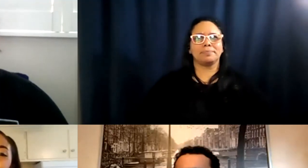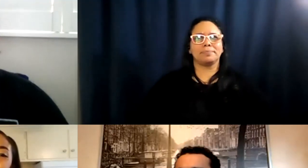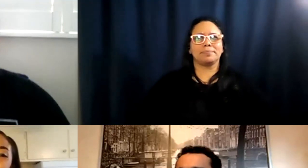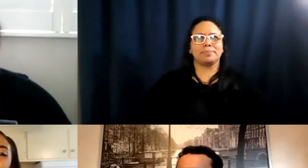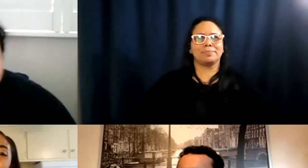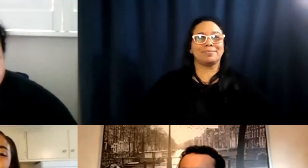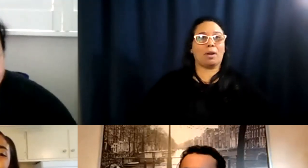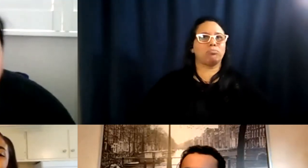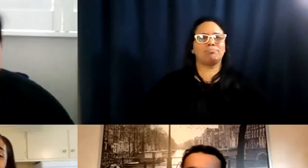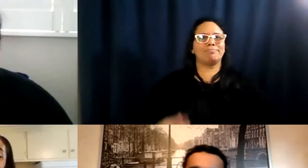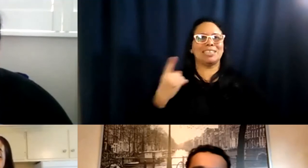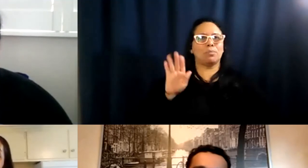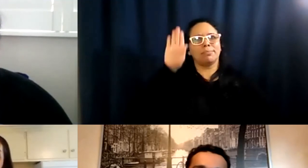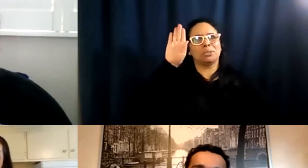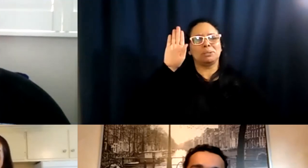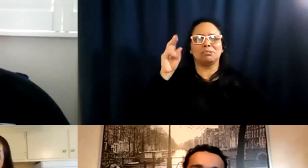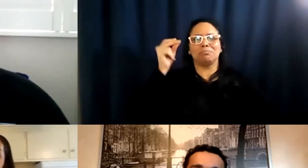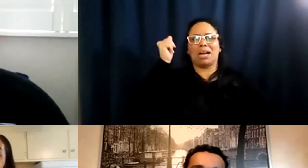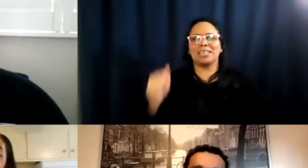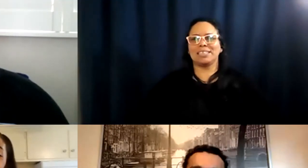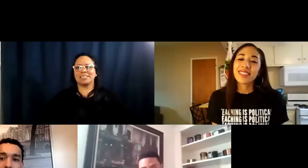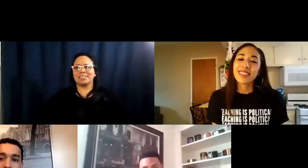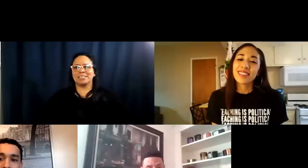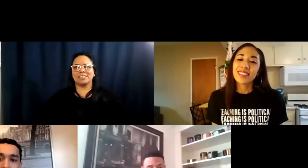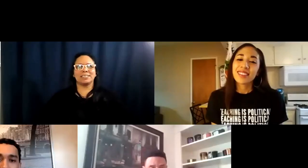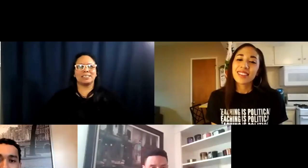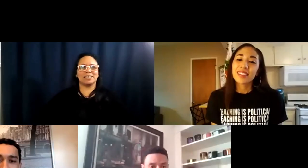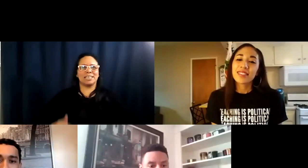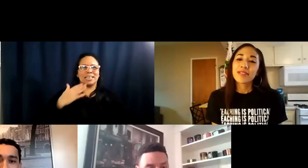Oh, boy. We have Artist Knox. Thank you.